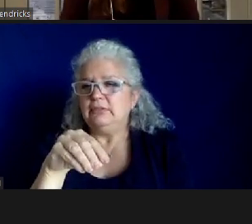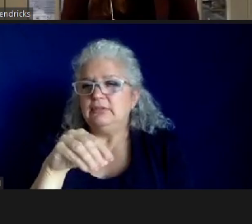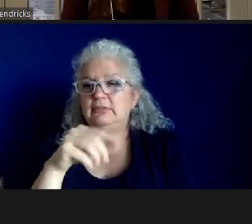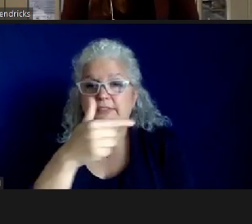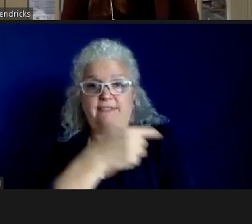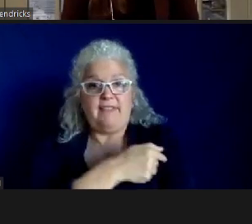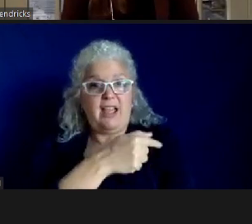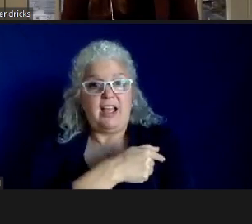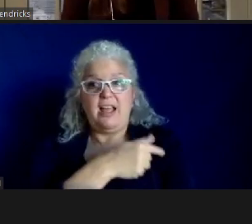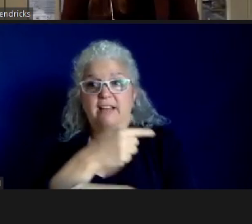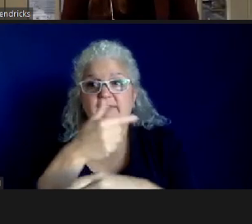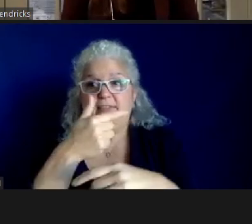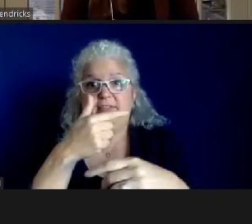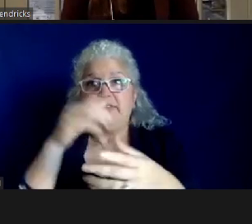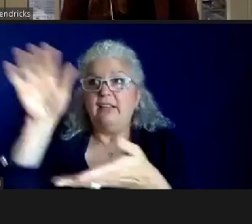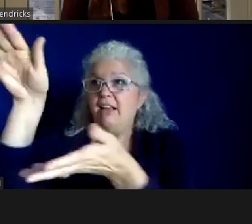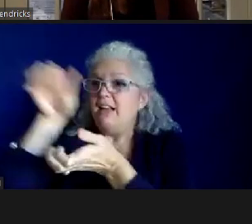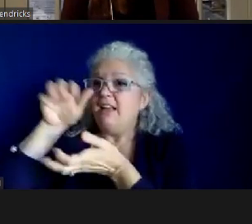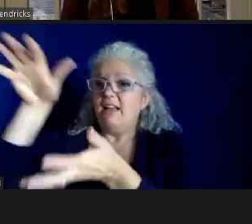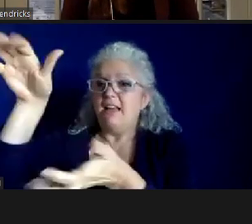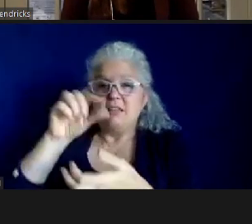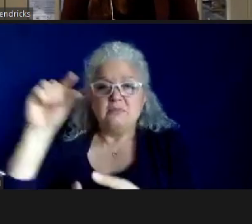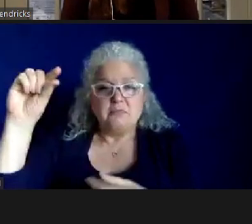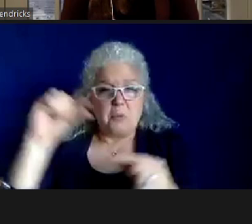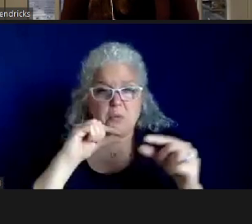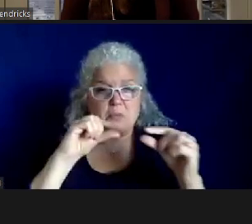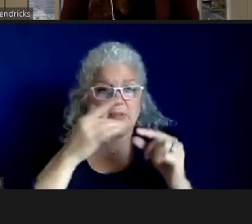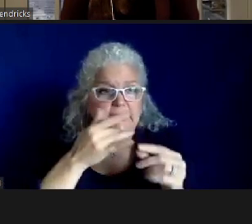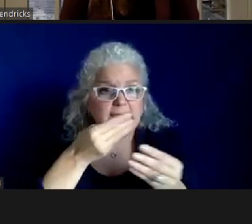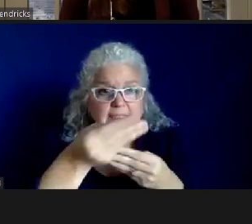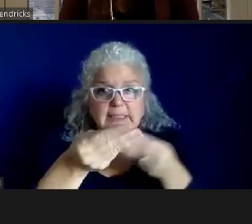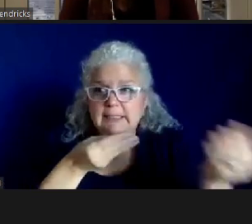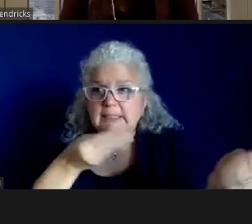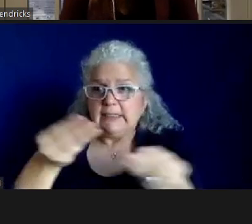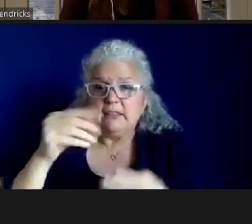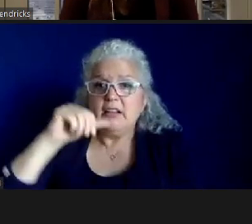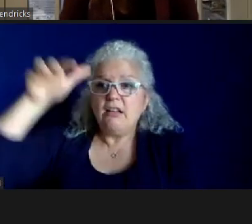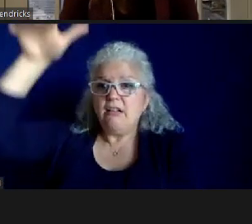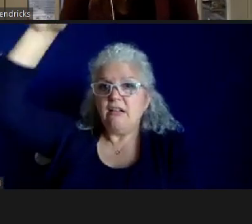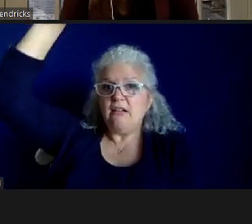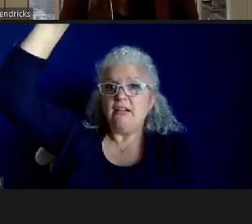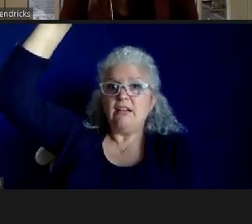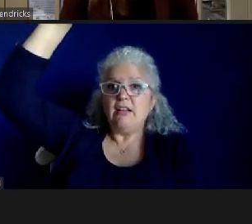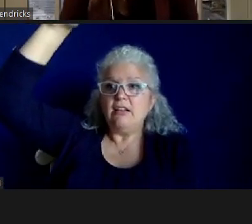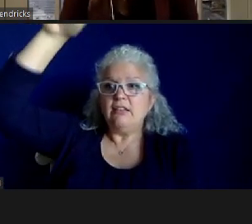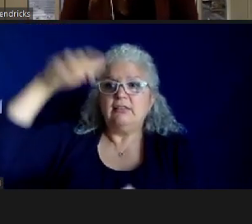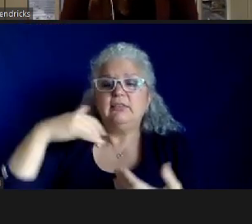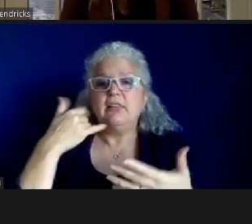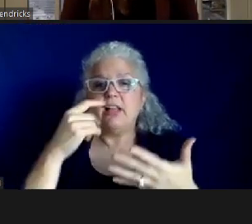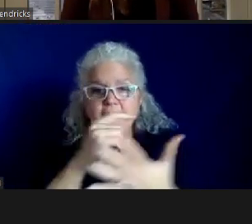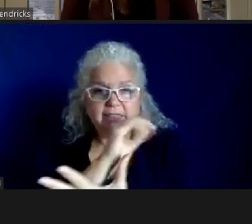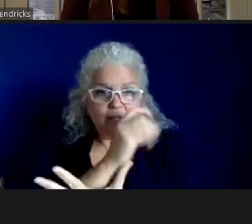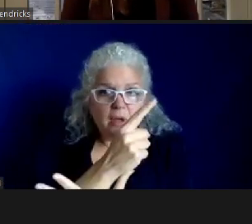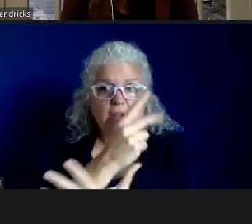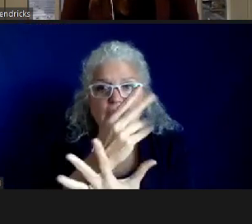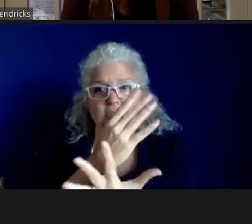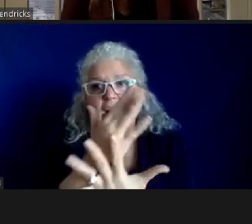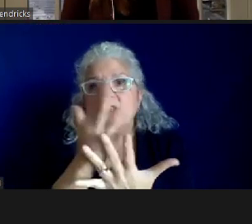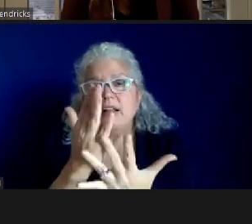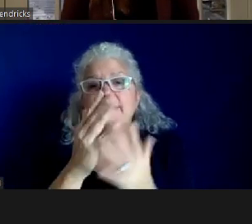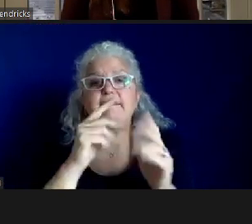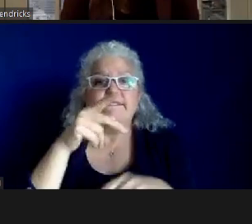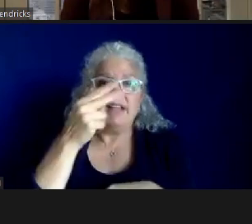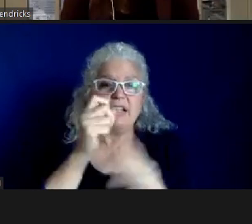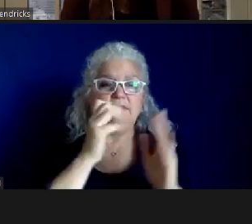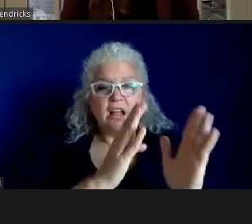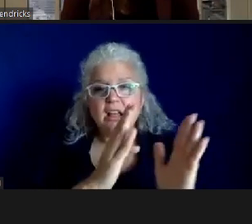only partway through phase 1A of a multiple tier process that will eventually get to all of our residents, but it